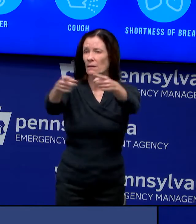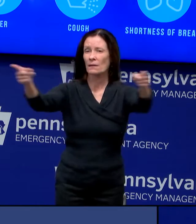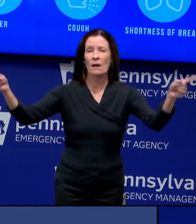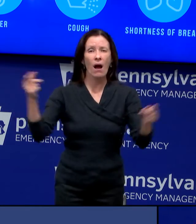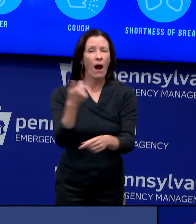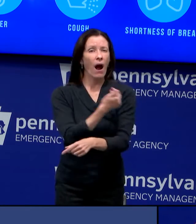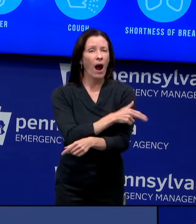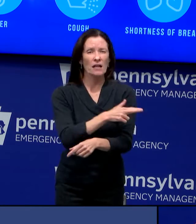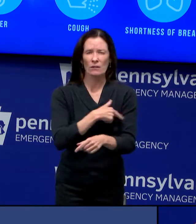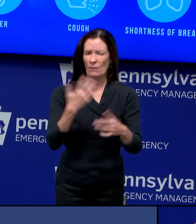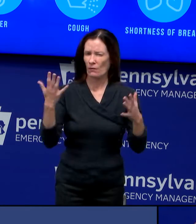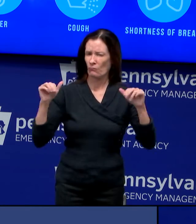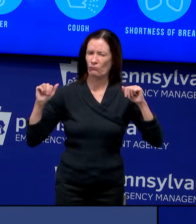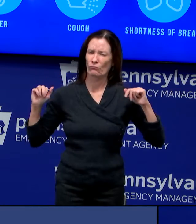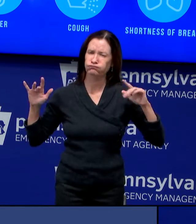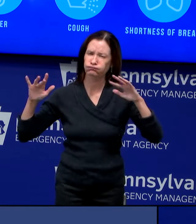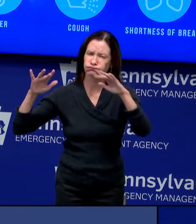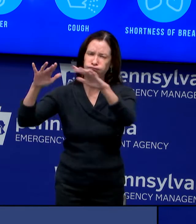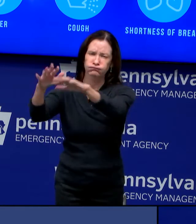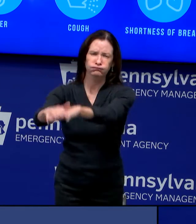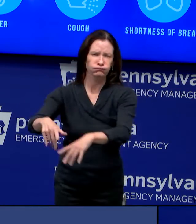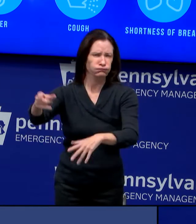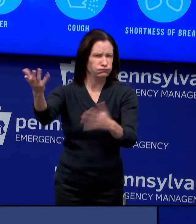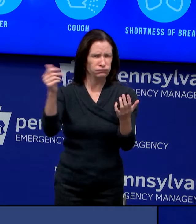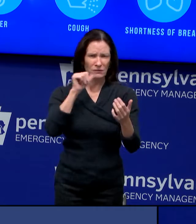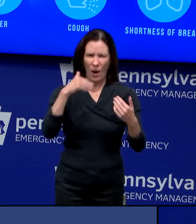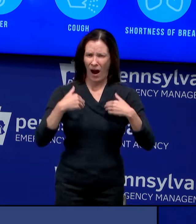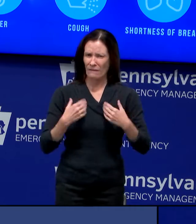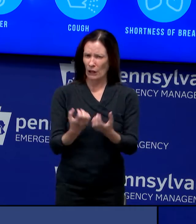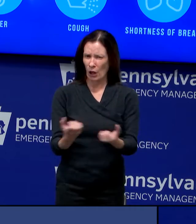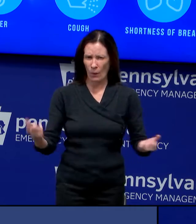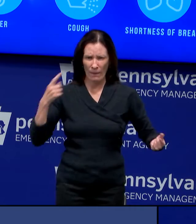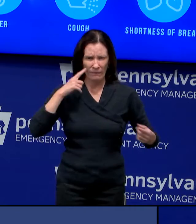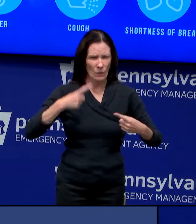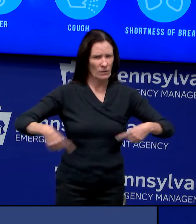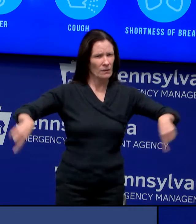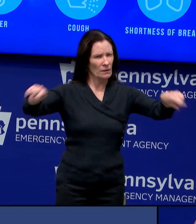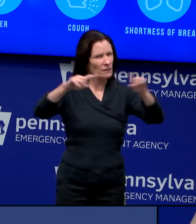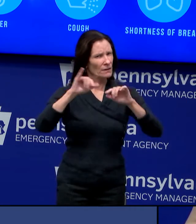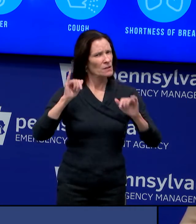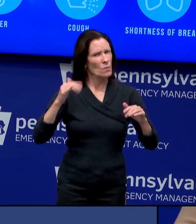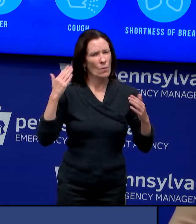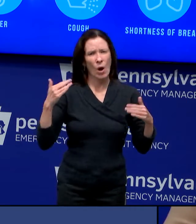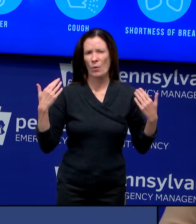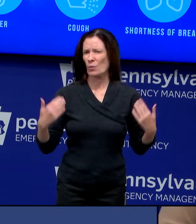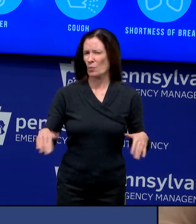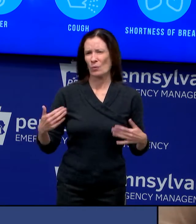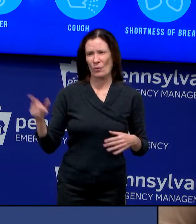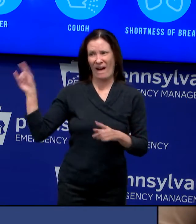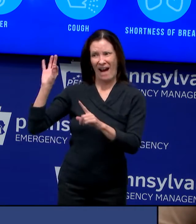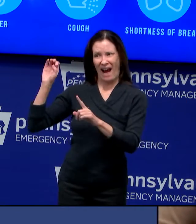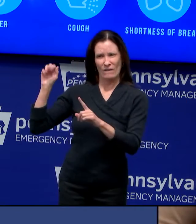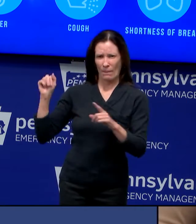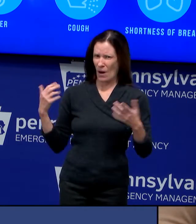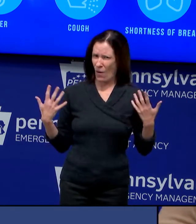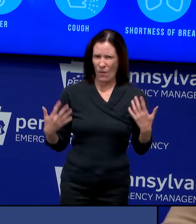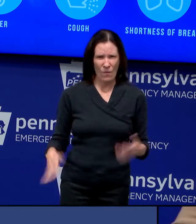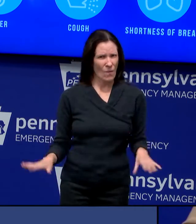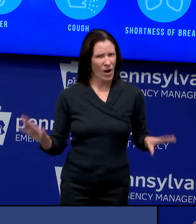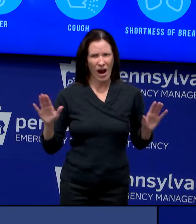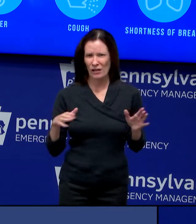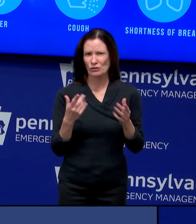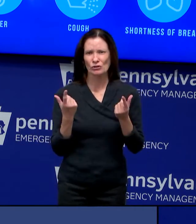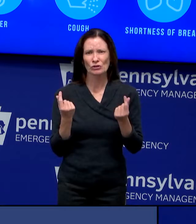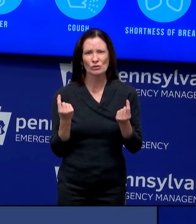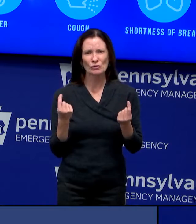earliest models that we saw, particularly from FEMA, and I believe they were using a lot of data from the University of